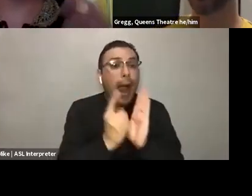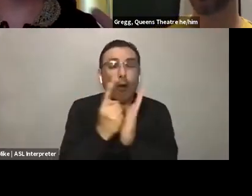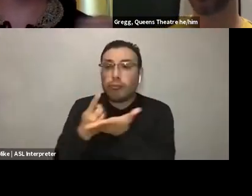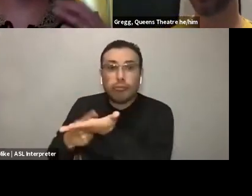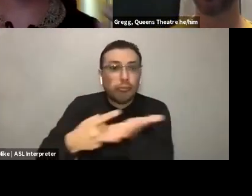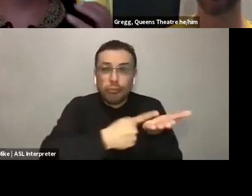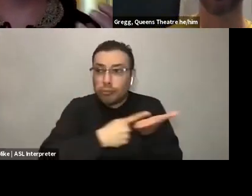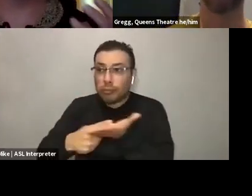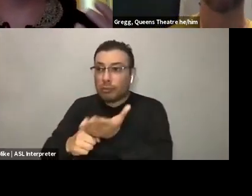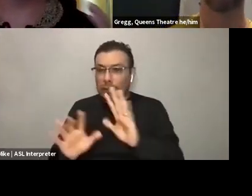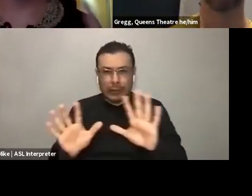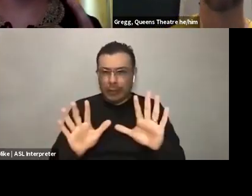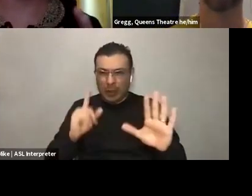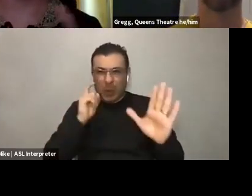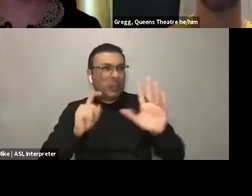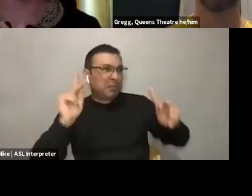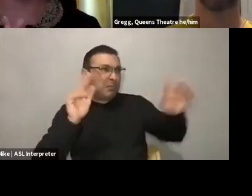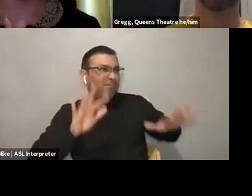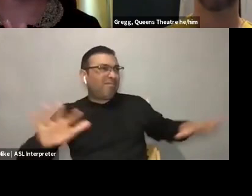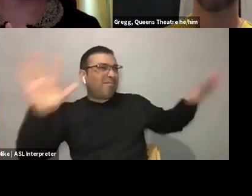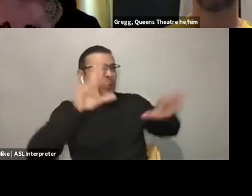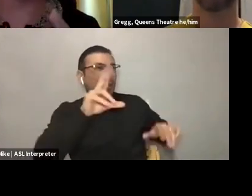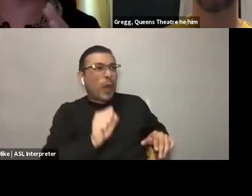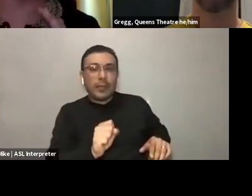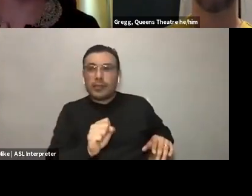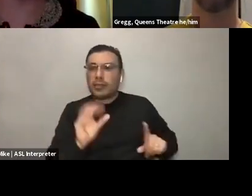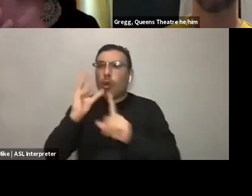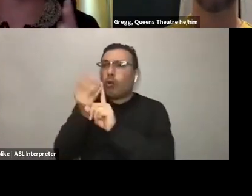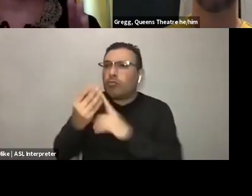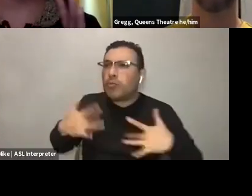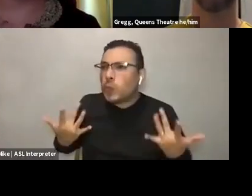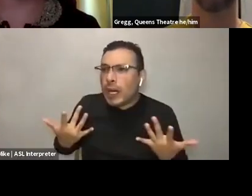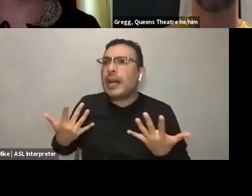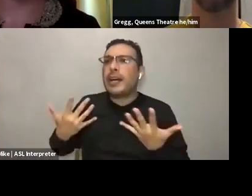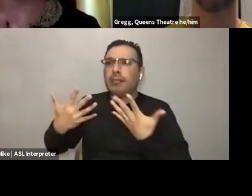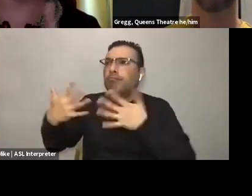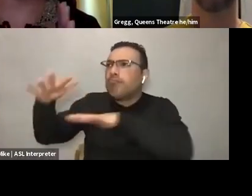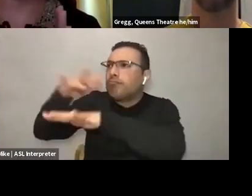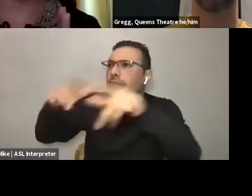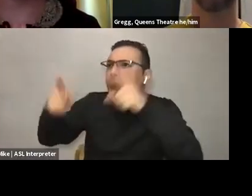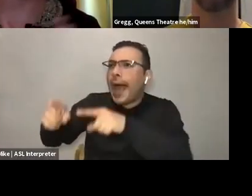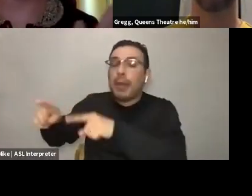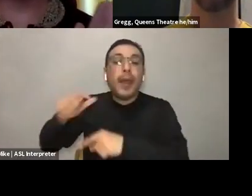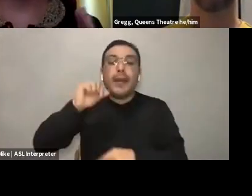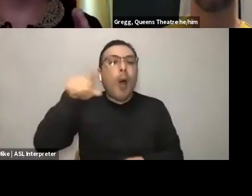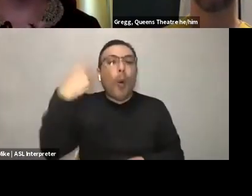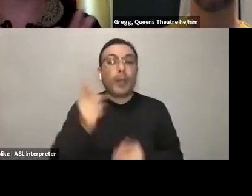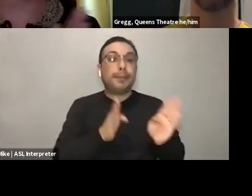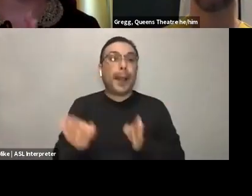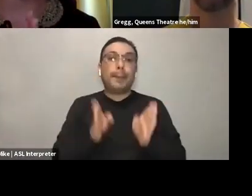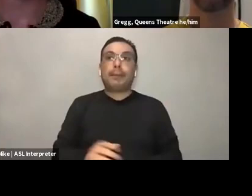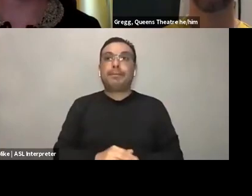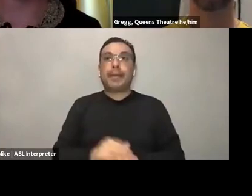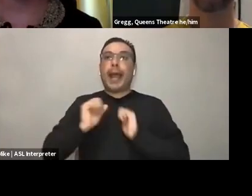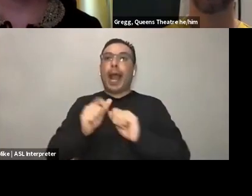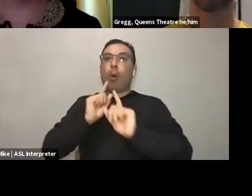look at more of the social and cultural things that are going on, um, with access and not just the logistics of, um, you know, sign language interpretation and